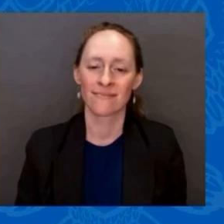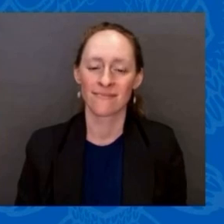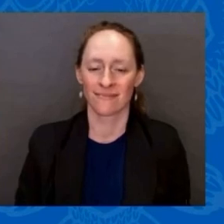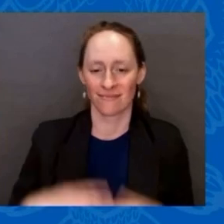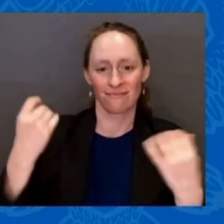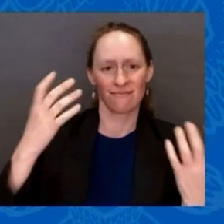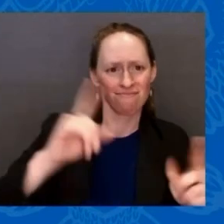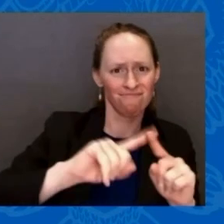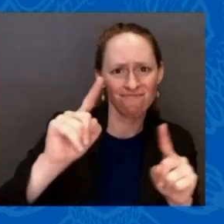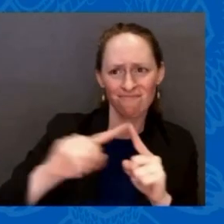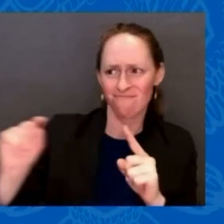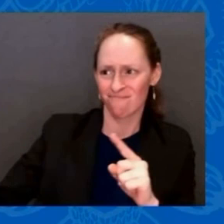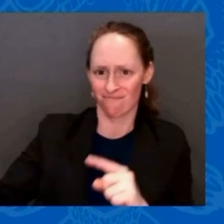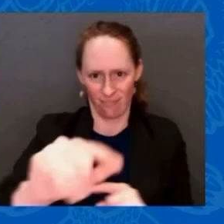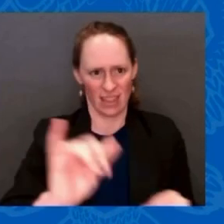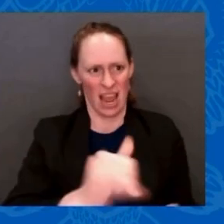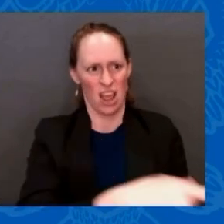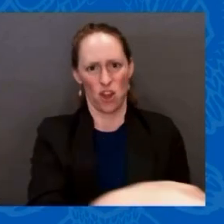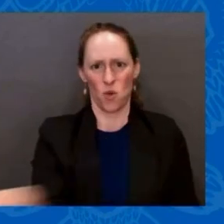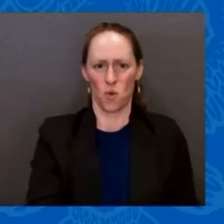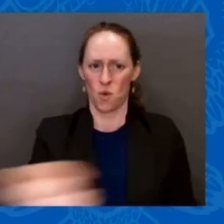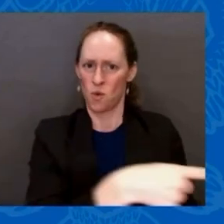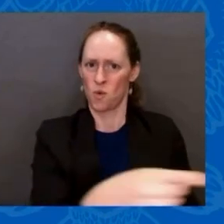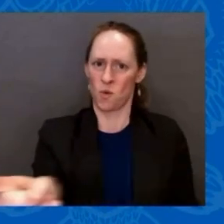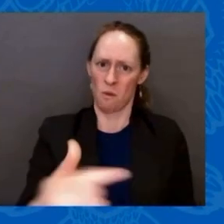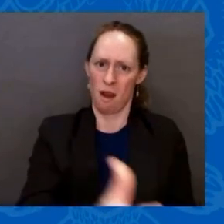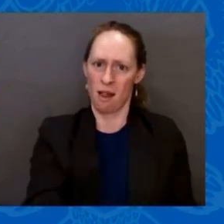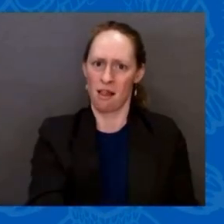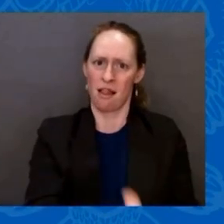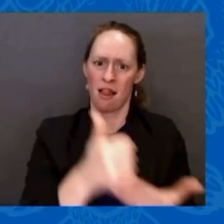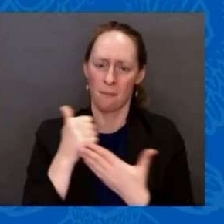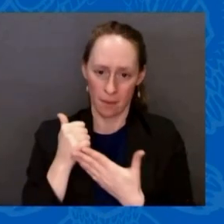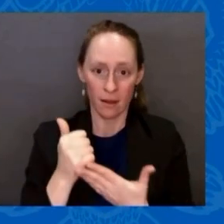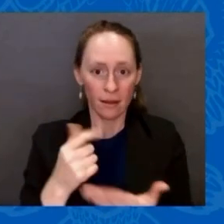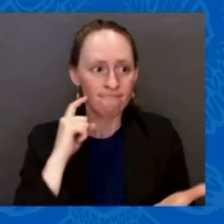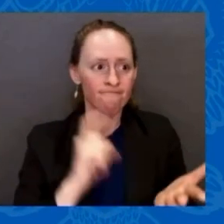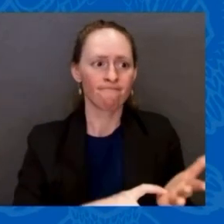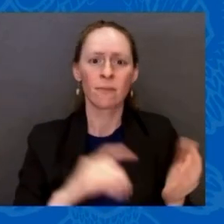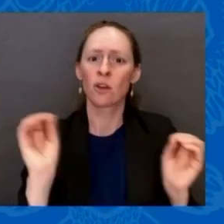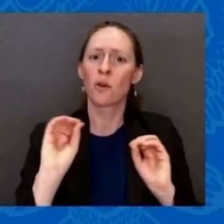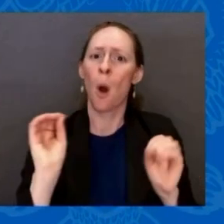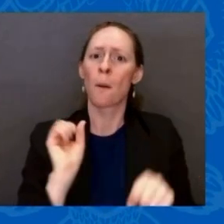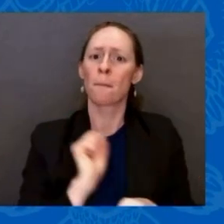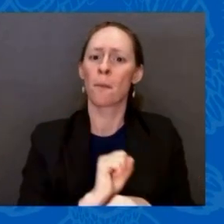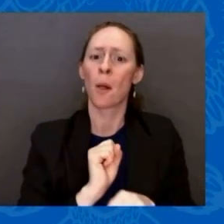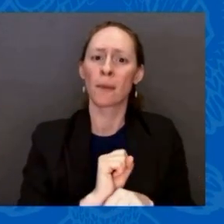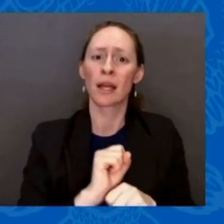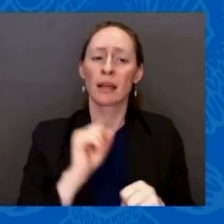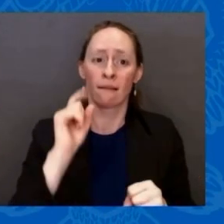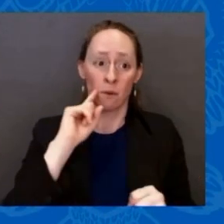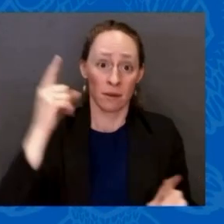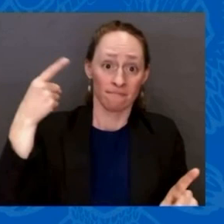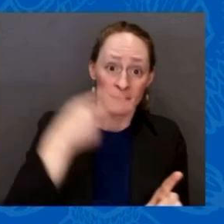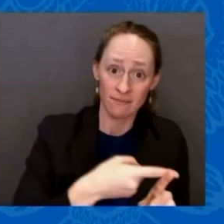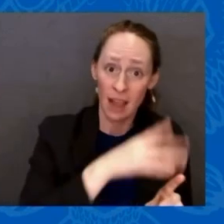record low unemployment for African Americans, record low unemployment for African Americans and Hispanic workers with disabilities.